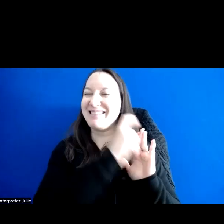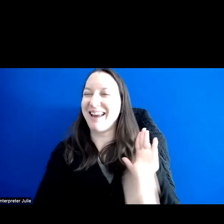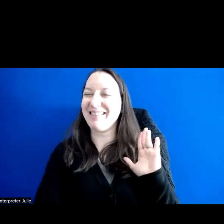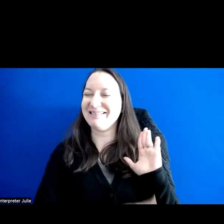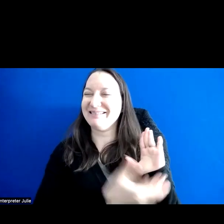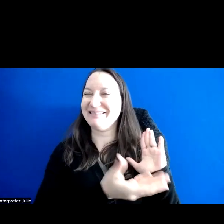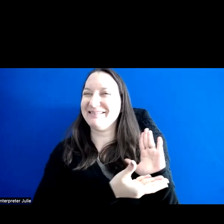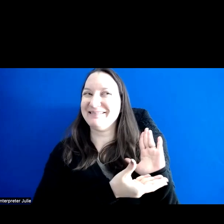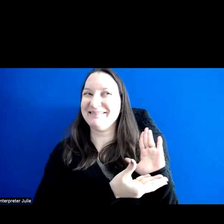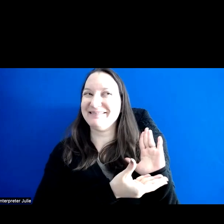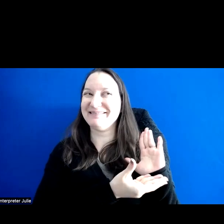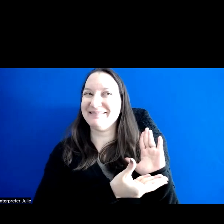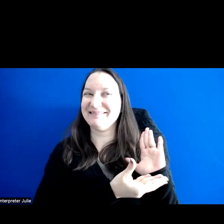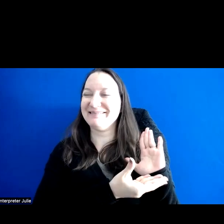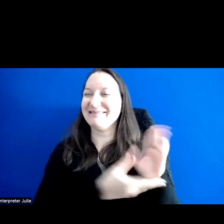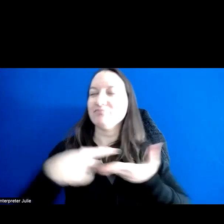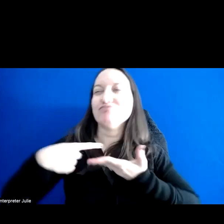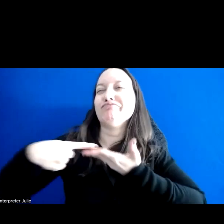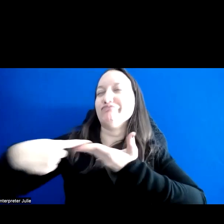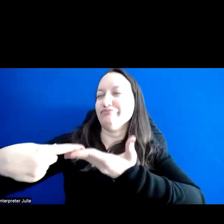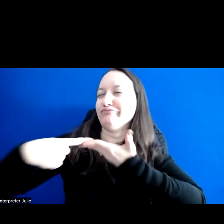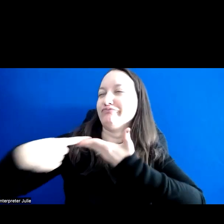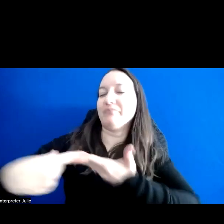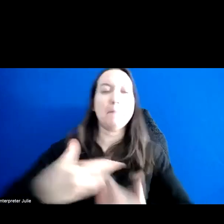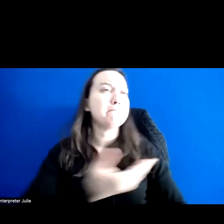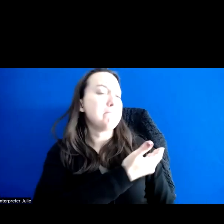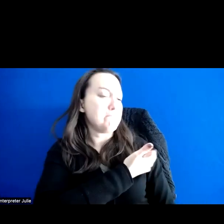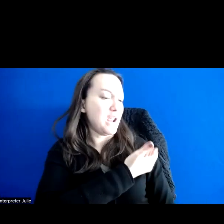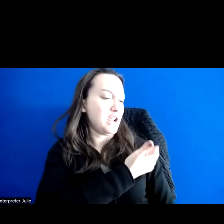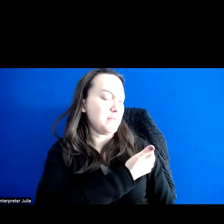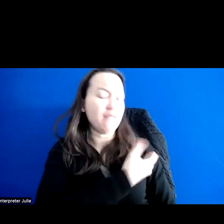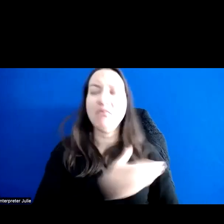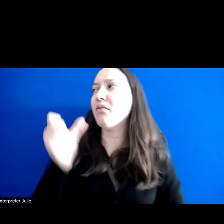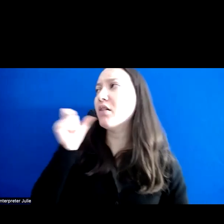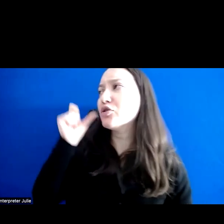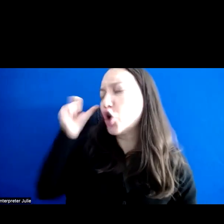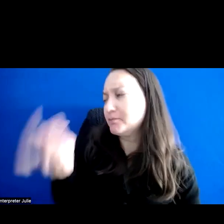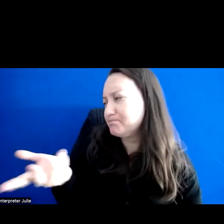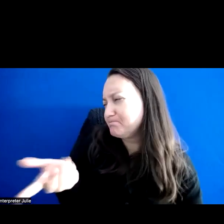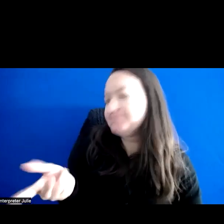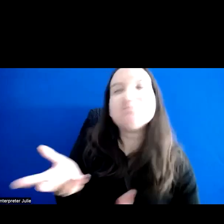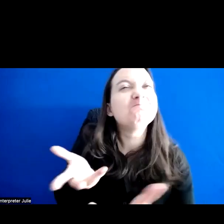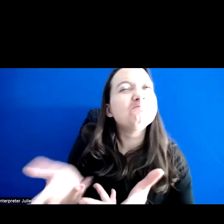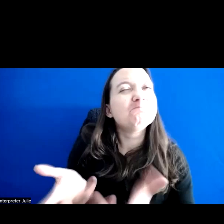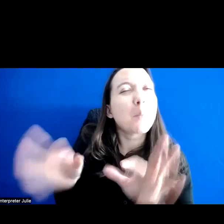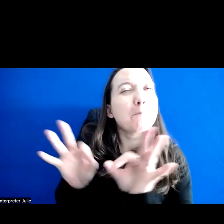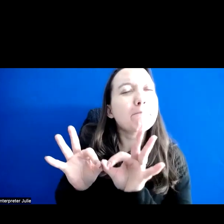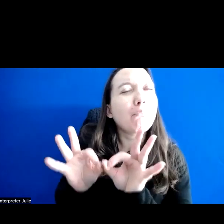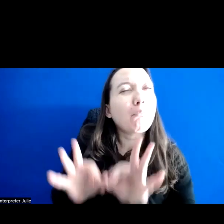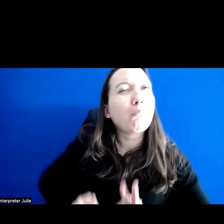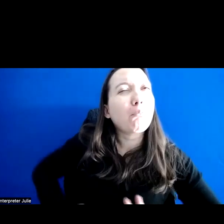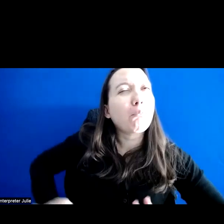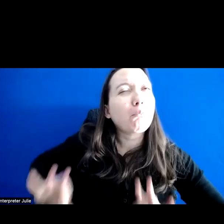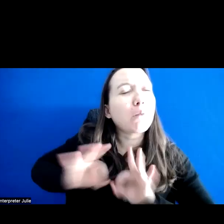brings us into that dialogue between the baby, the infant, and the adult, which was to be so important throughout